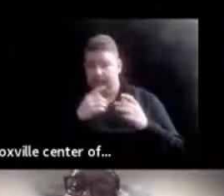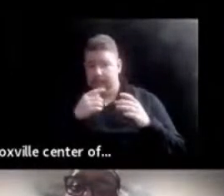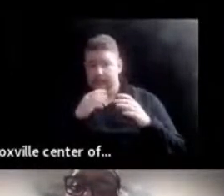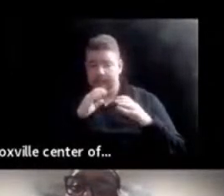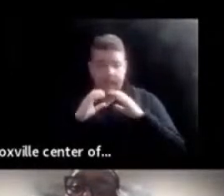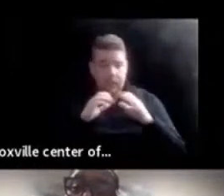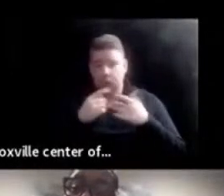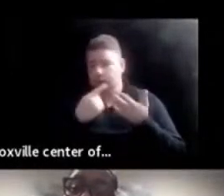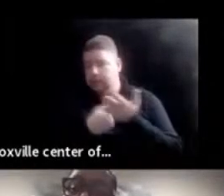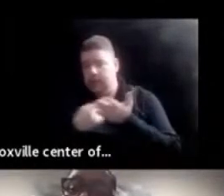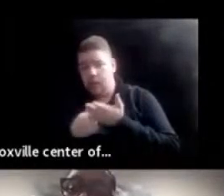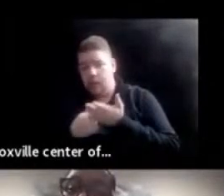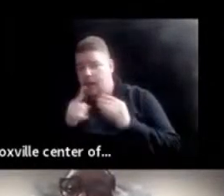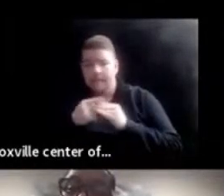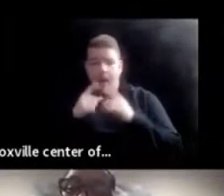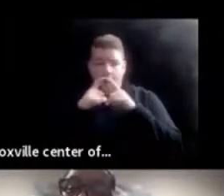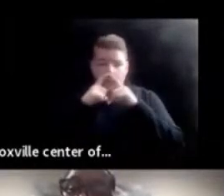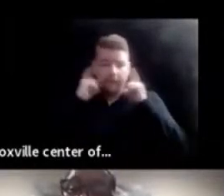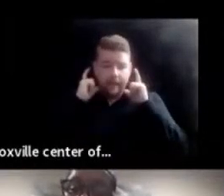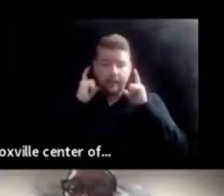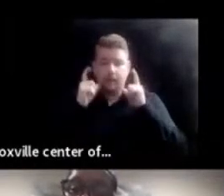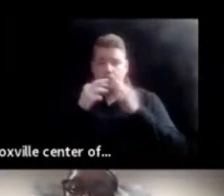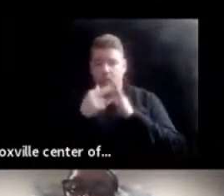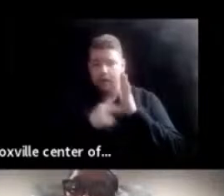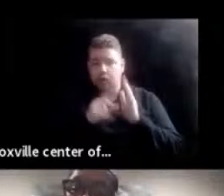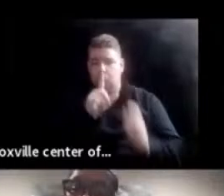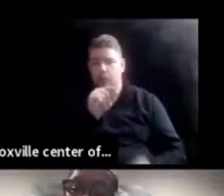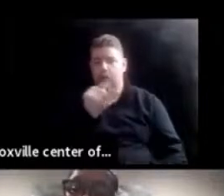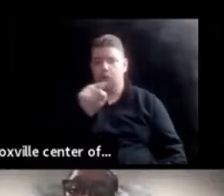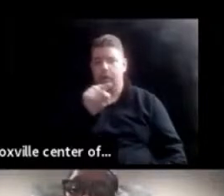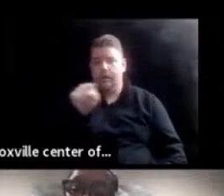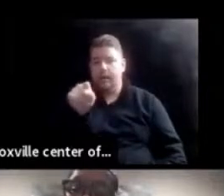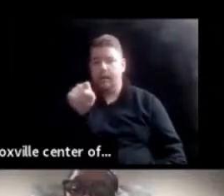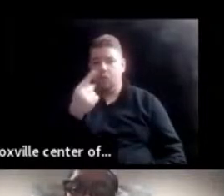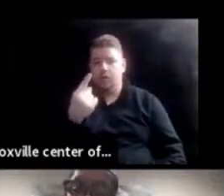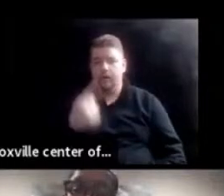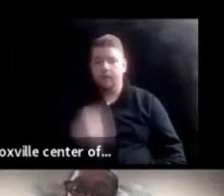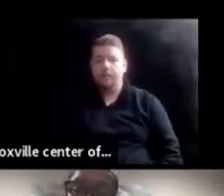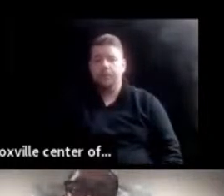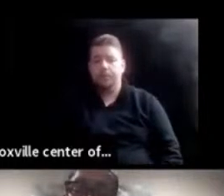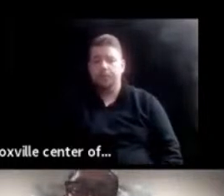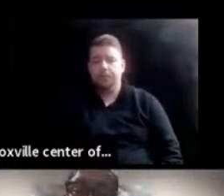regarding COVID-19 face covering regulation 2020-1?